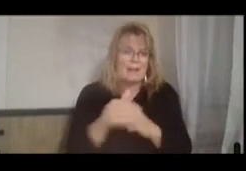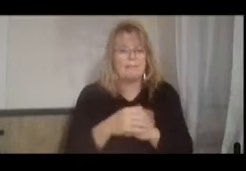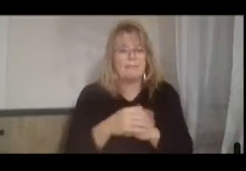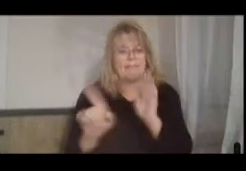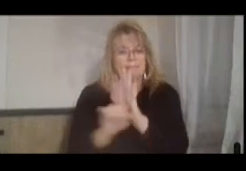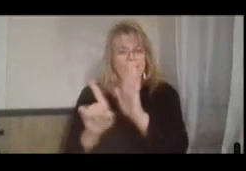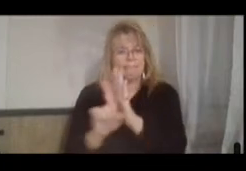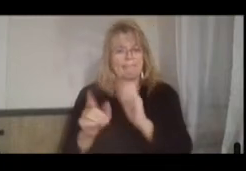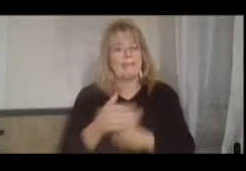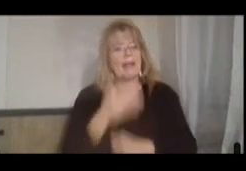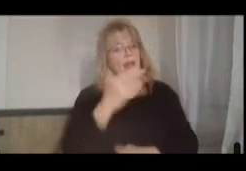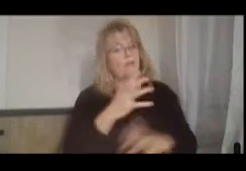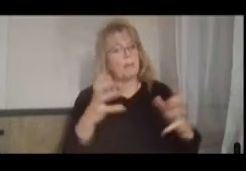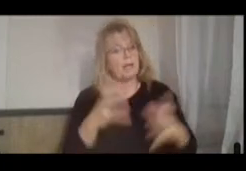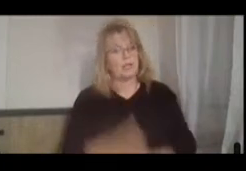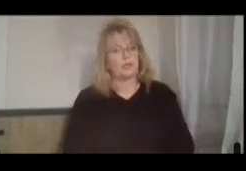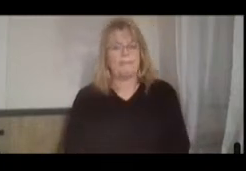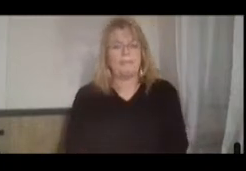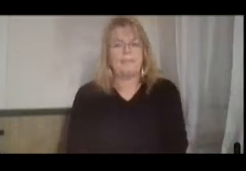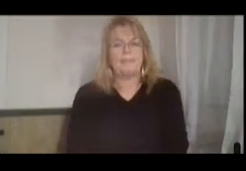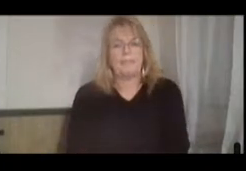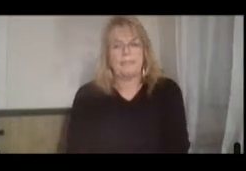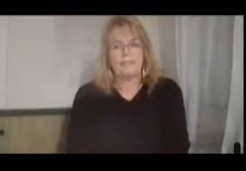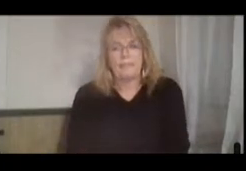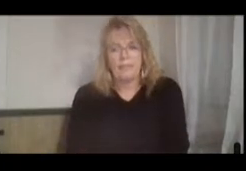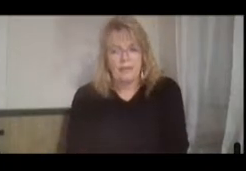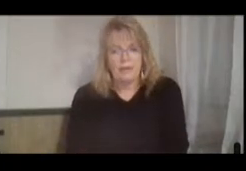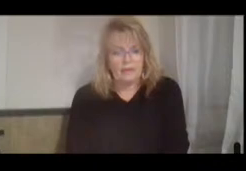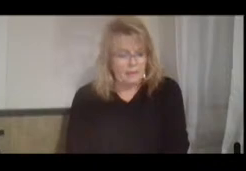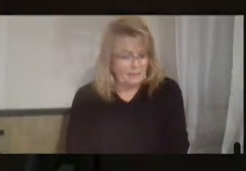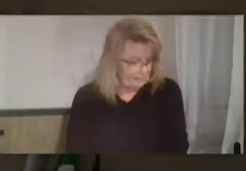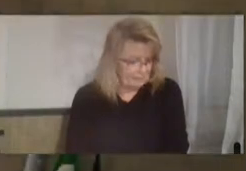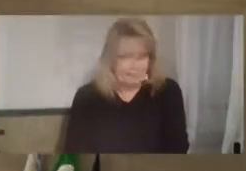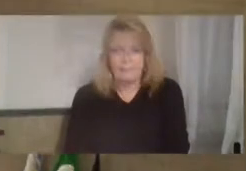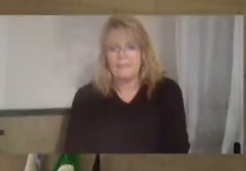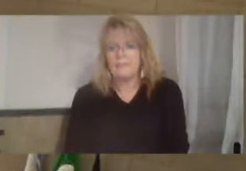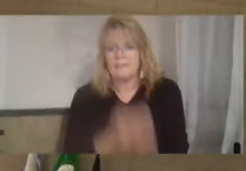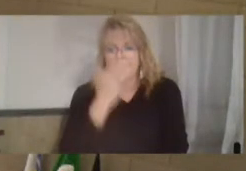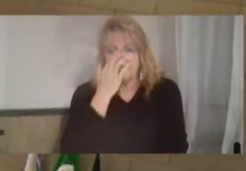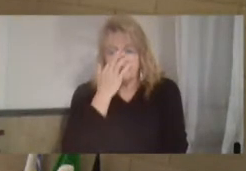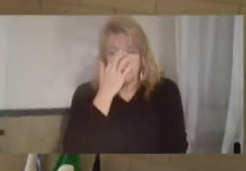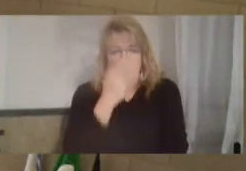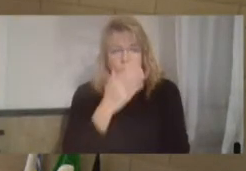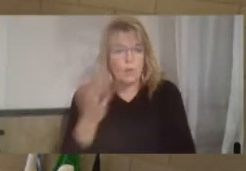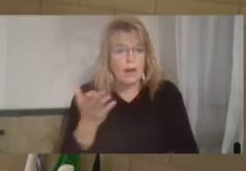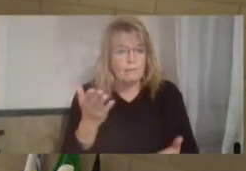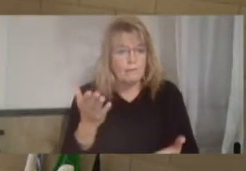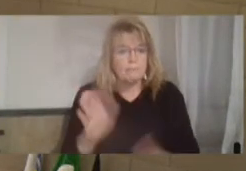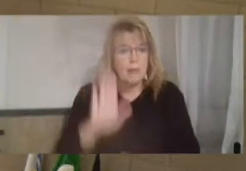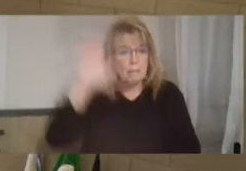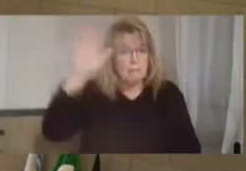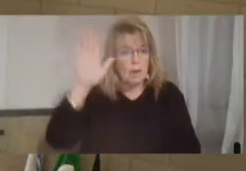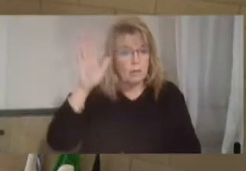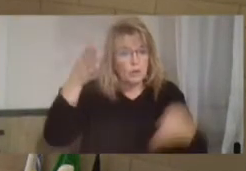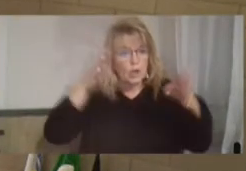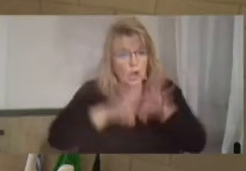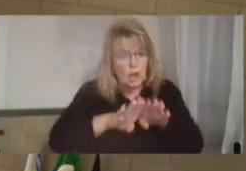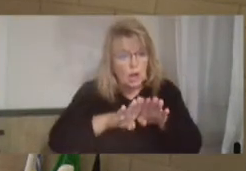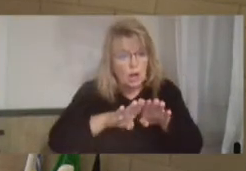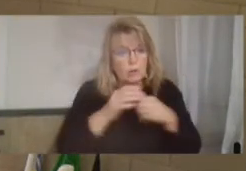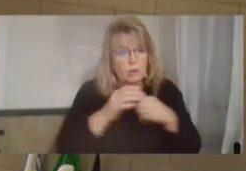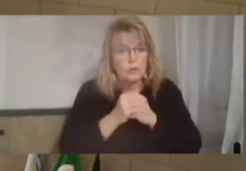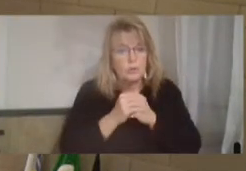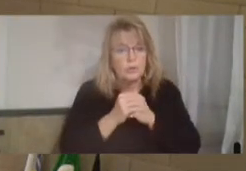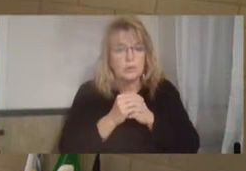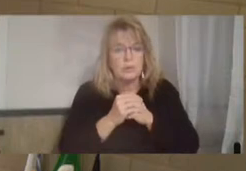much. All right. Do I have a motion to close the public hearing? So moved. All right. Second. Ms. Anderson. Oh, we have you might want